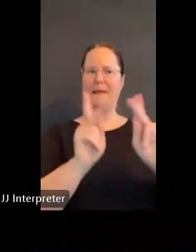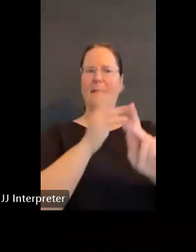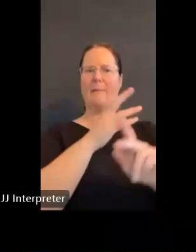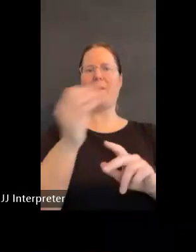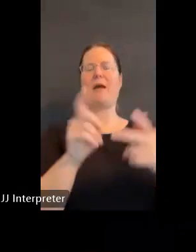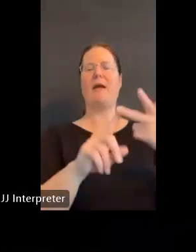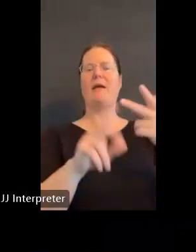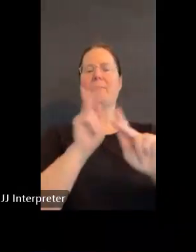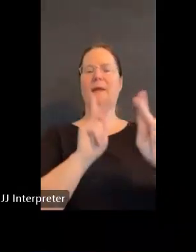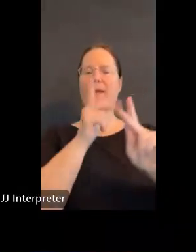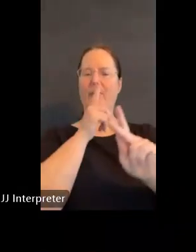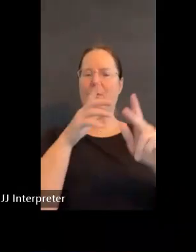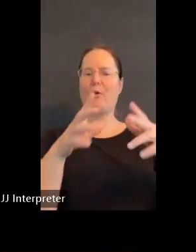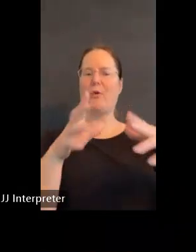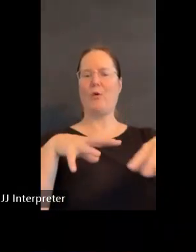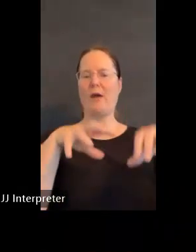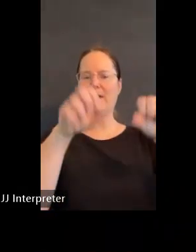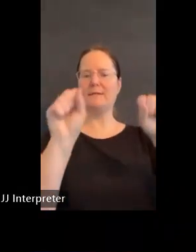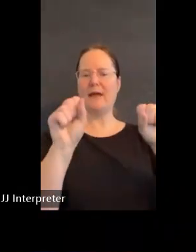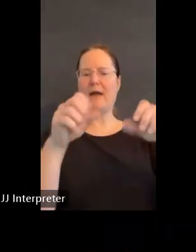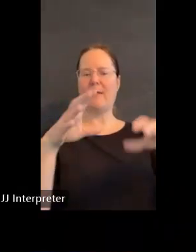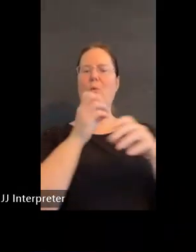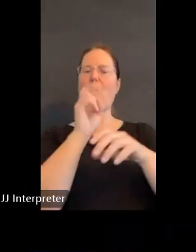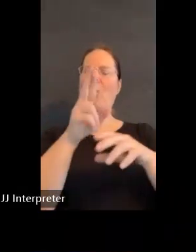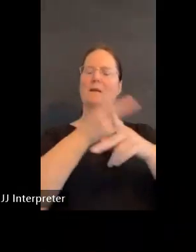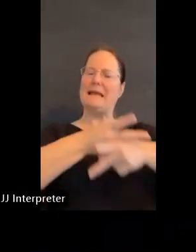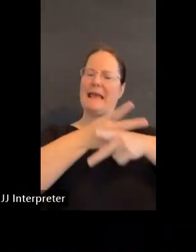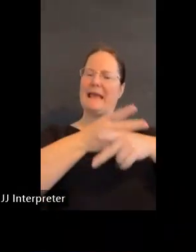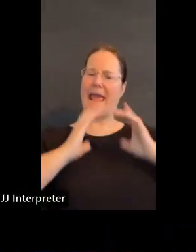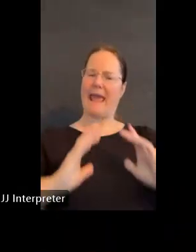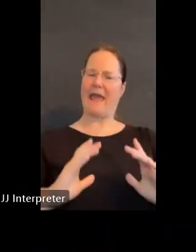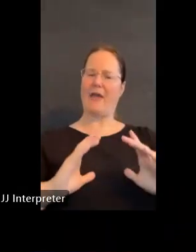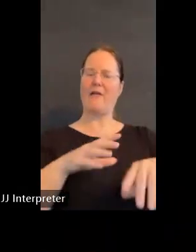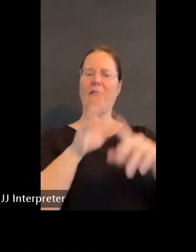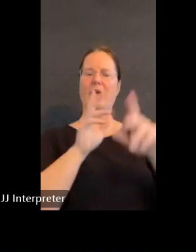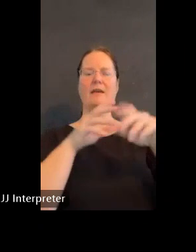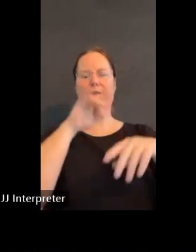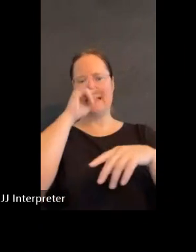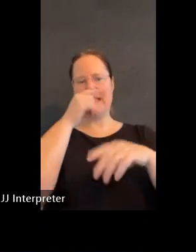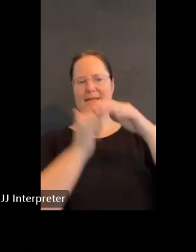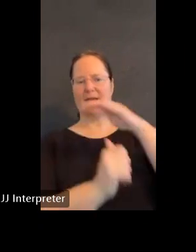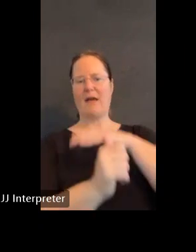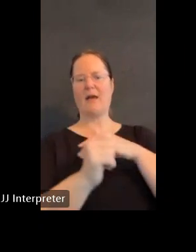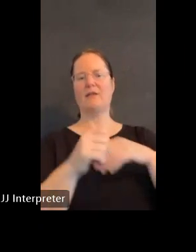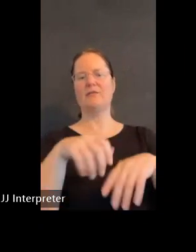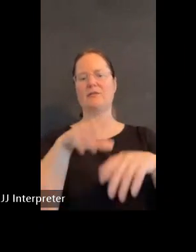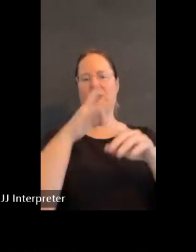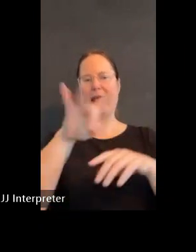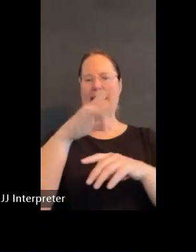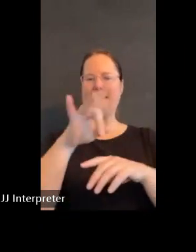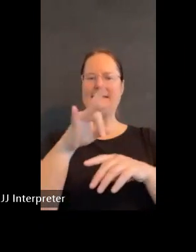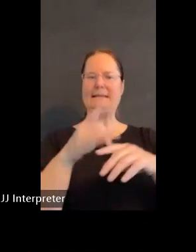children under the age of 18, and foster children included, as well as biological children.